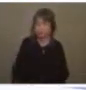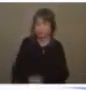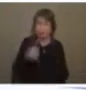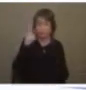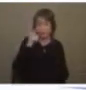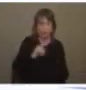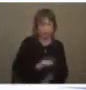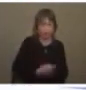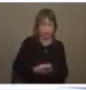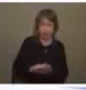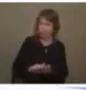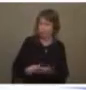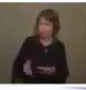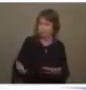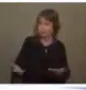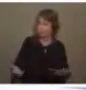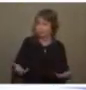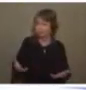nice setup